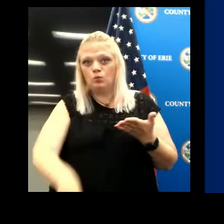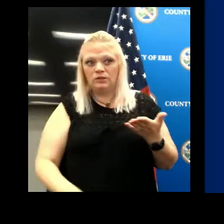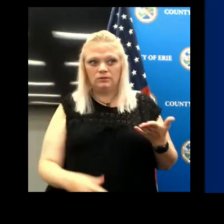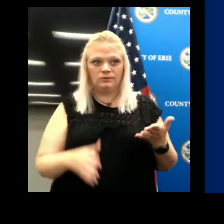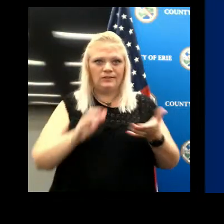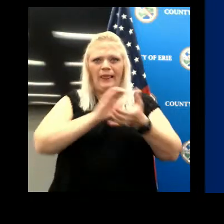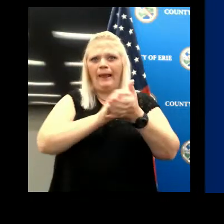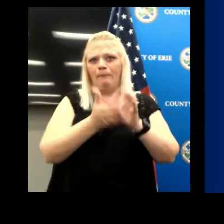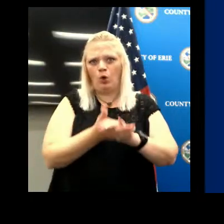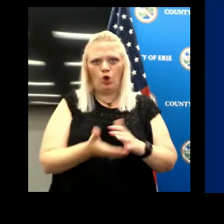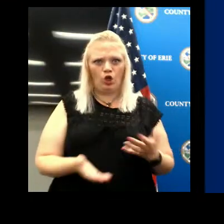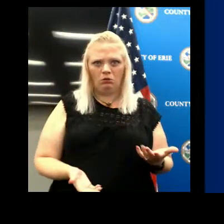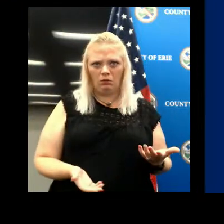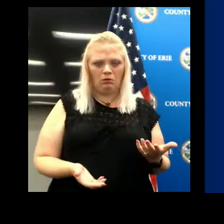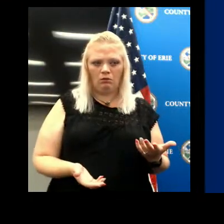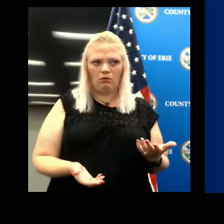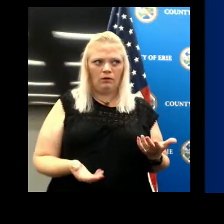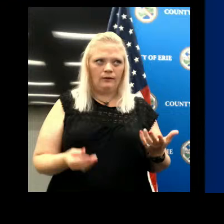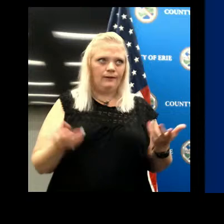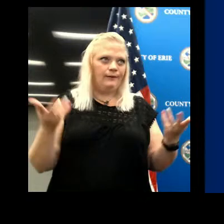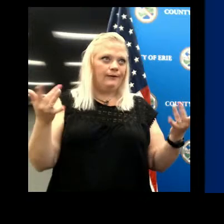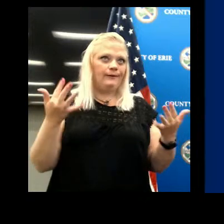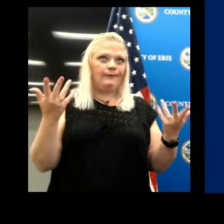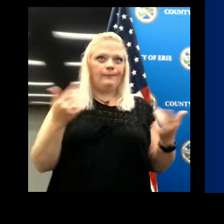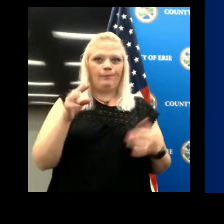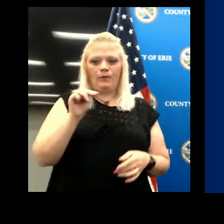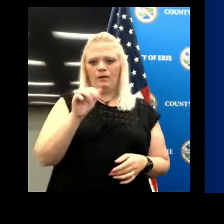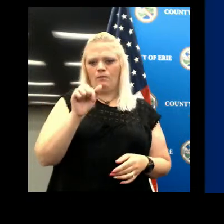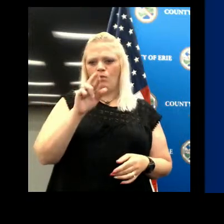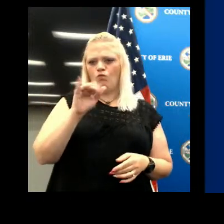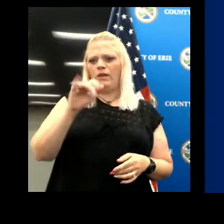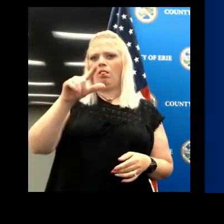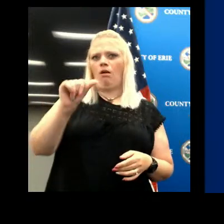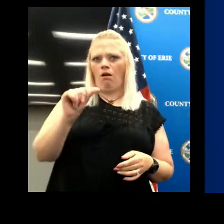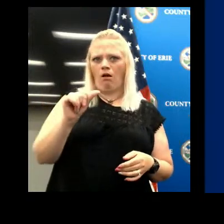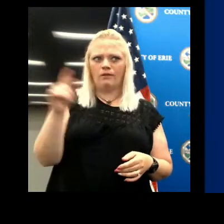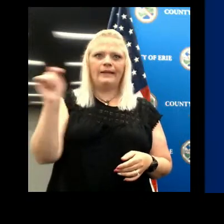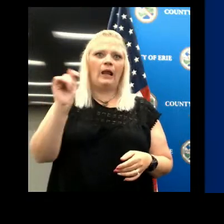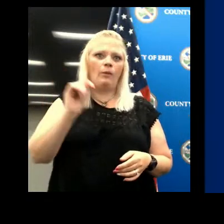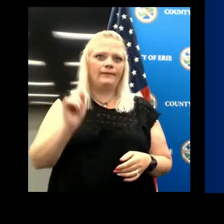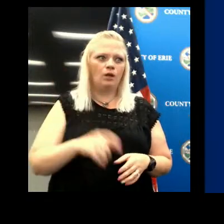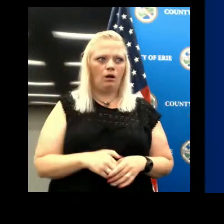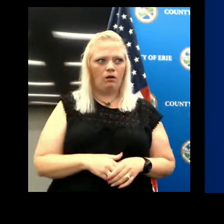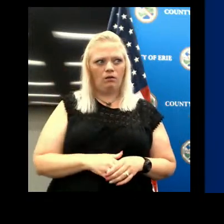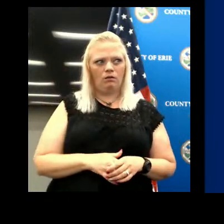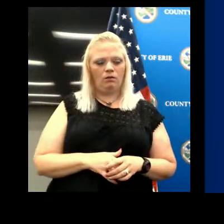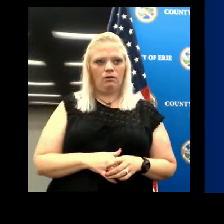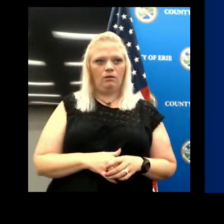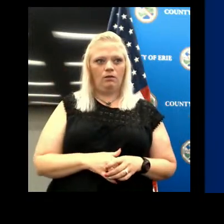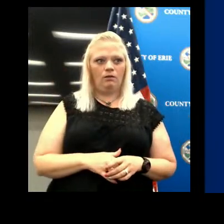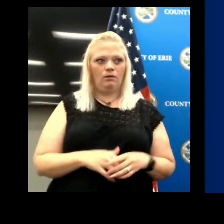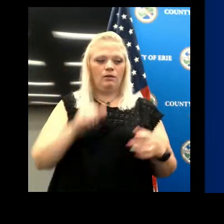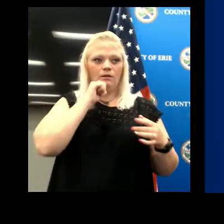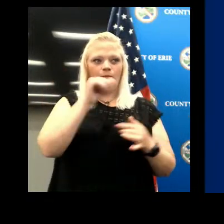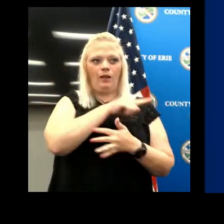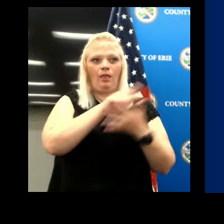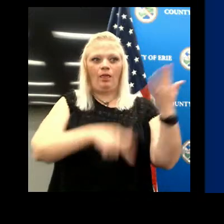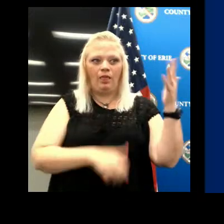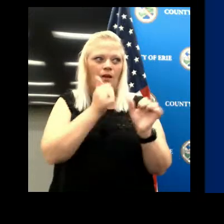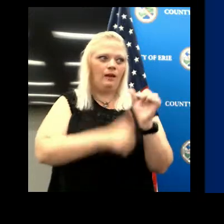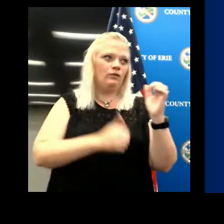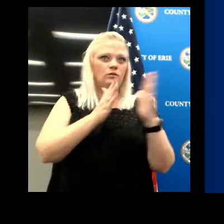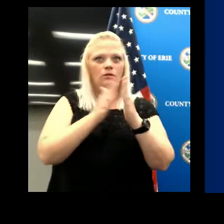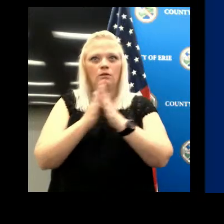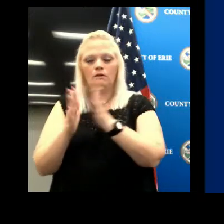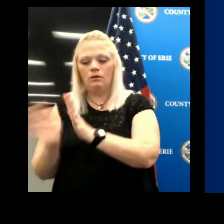in Hamburg, in Marilla, in Tonawanda. I'm not going to go through every town and city and village,